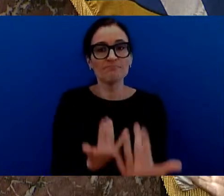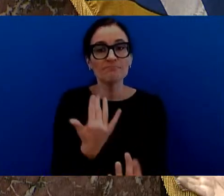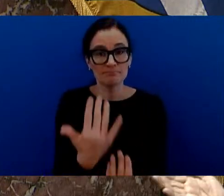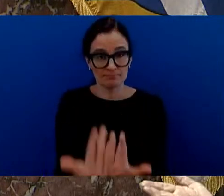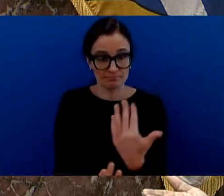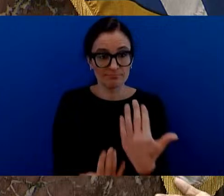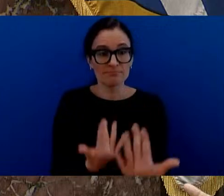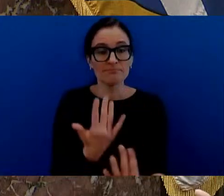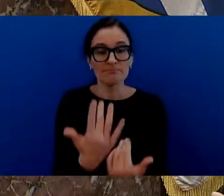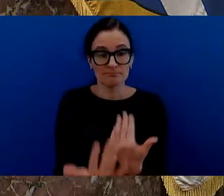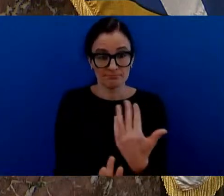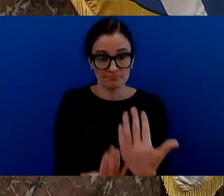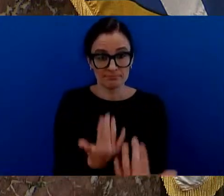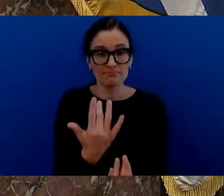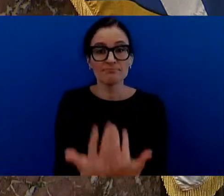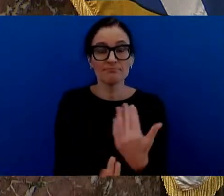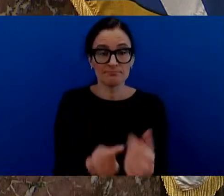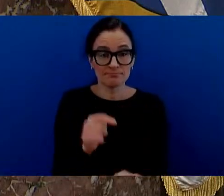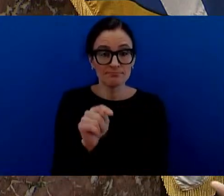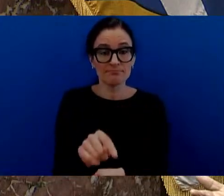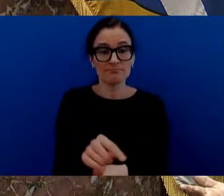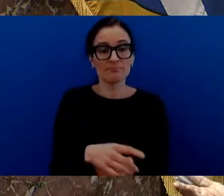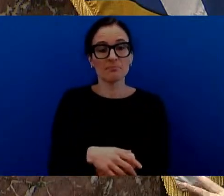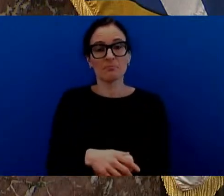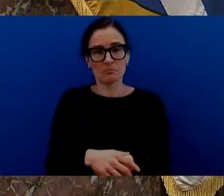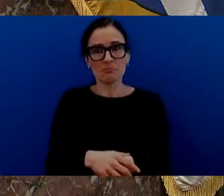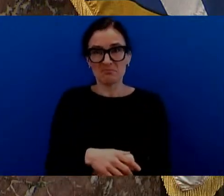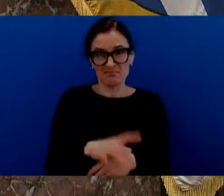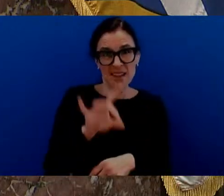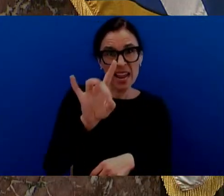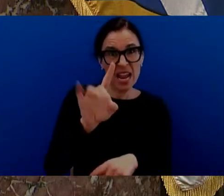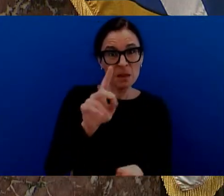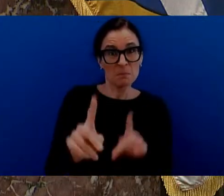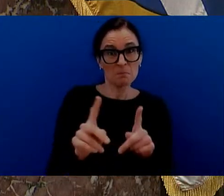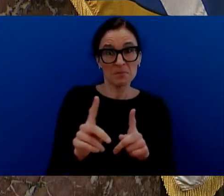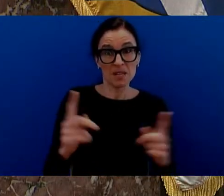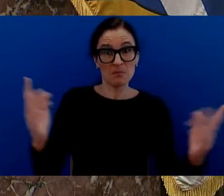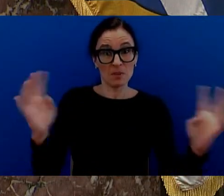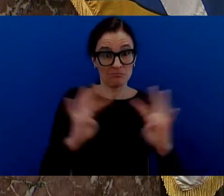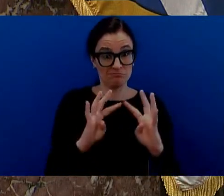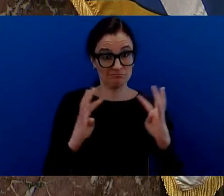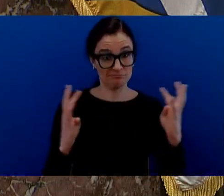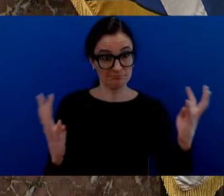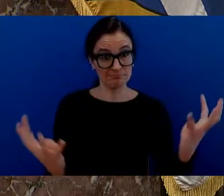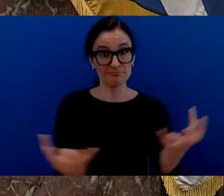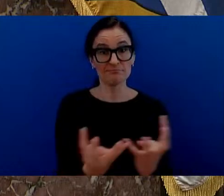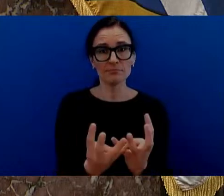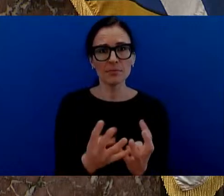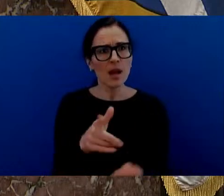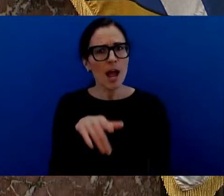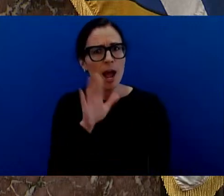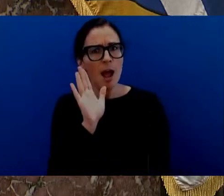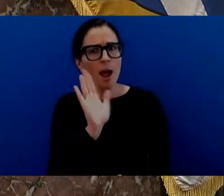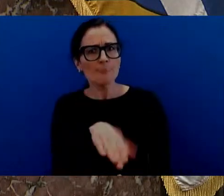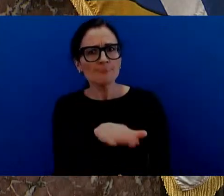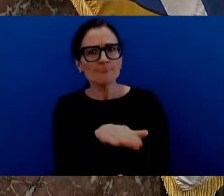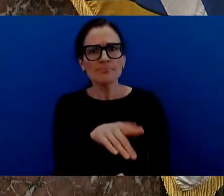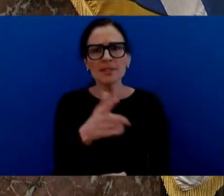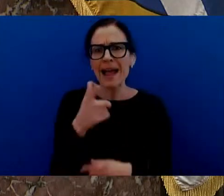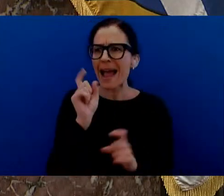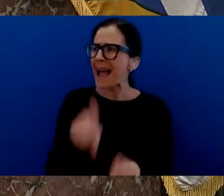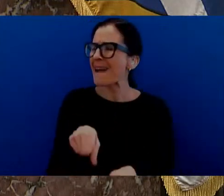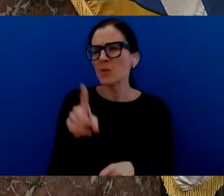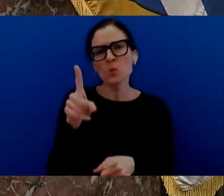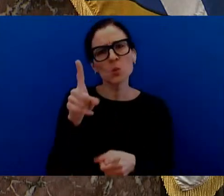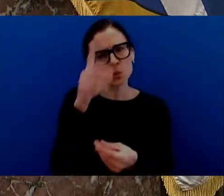yes, to mistimo. Real, tell the people. Some of the people had abortions, some of them